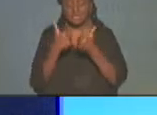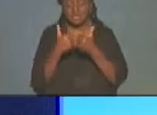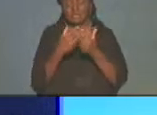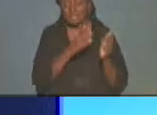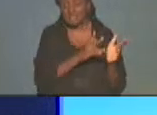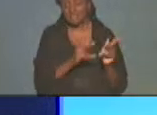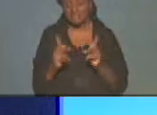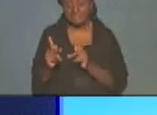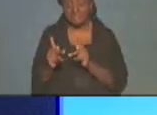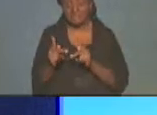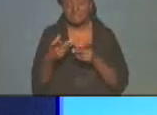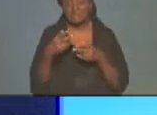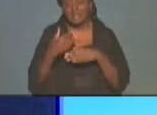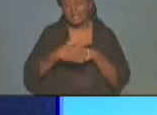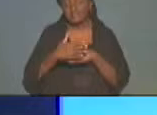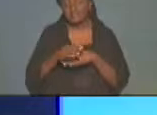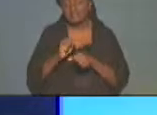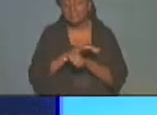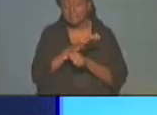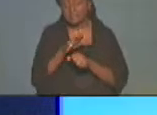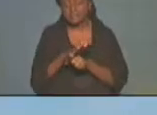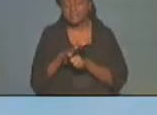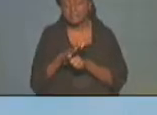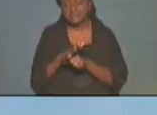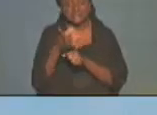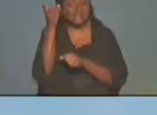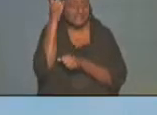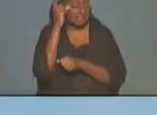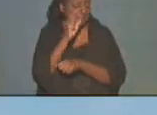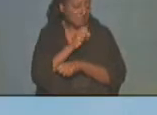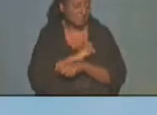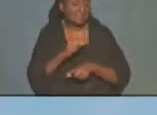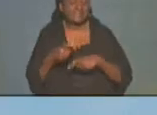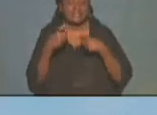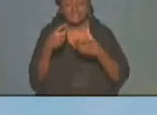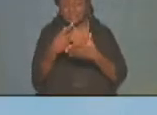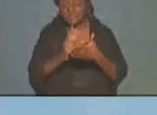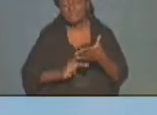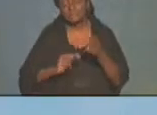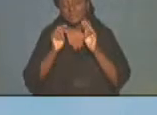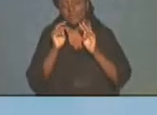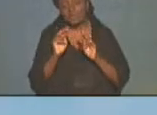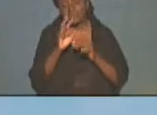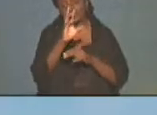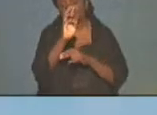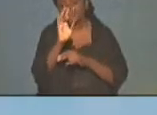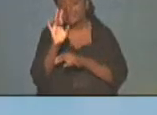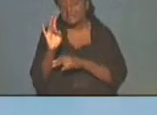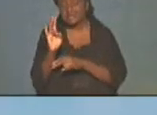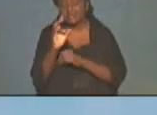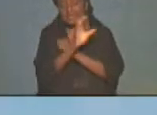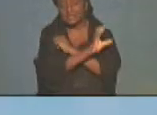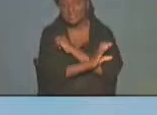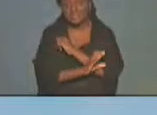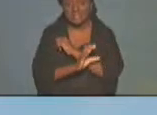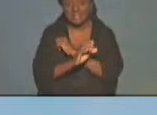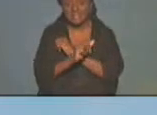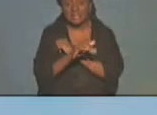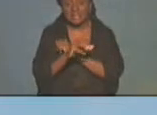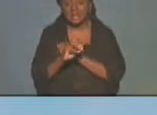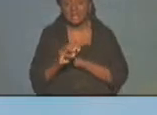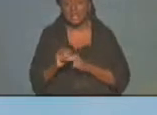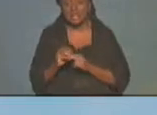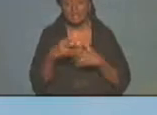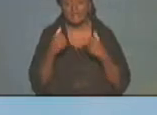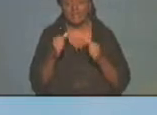Our Desmond Saunders gives us a preview. Desmond? Well, good evening, Makusla. The 67th Caribbean Conference comes on the heels of COVID's